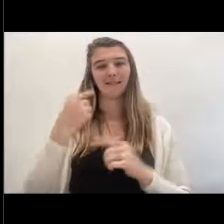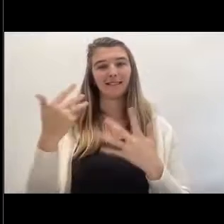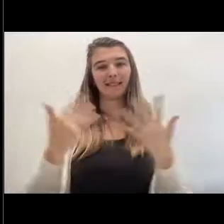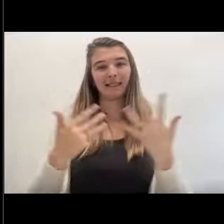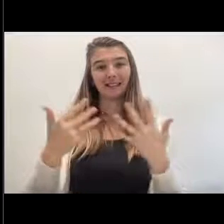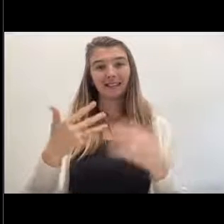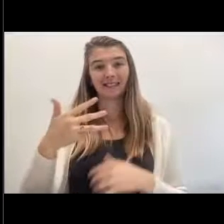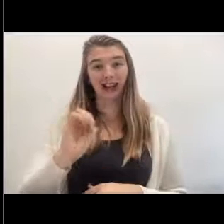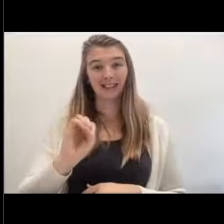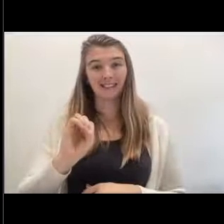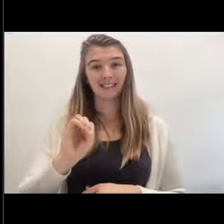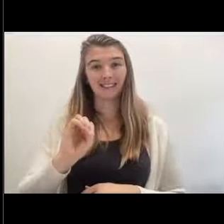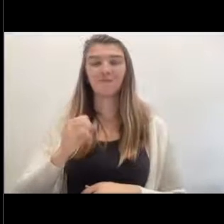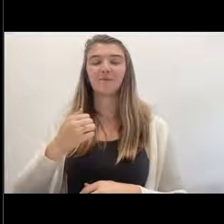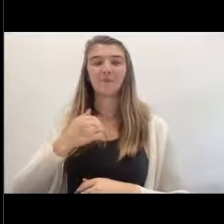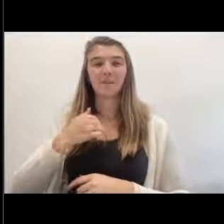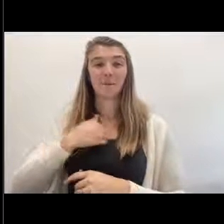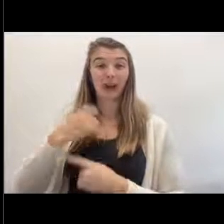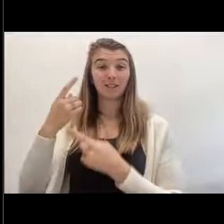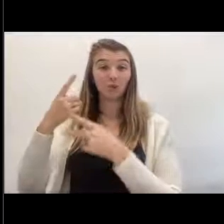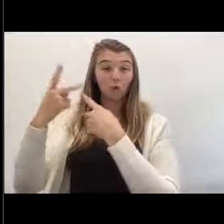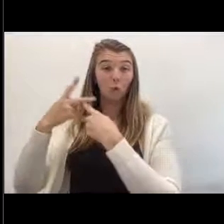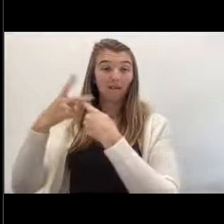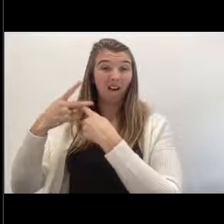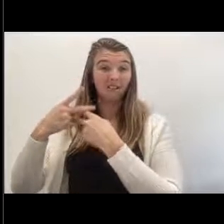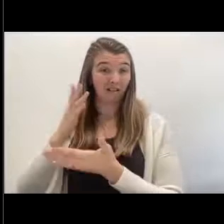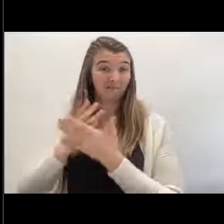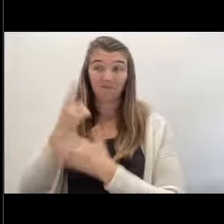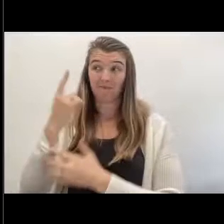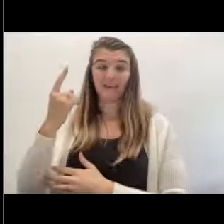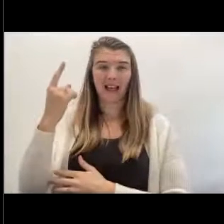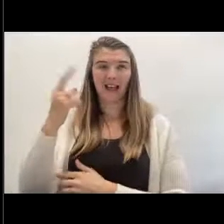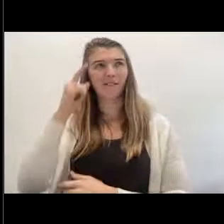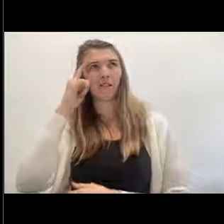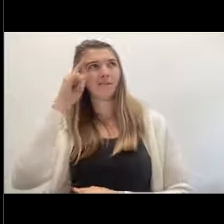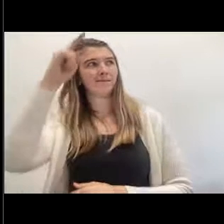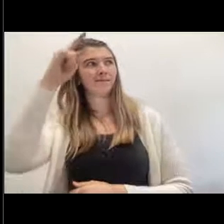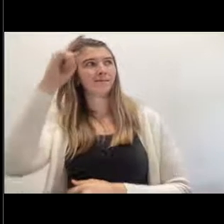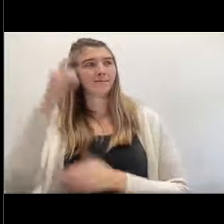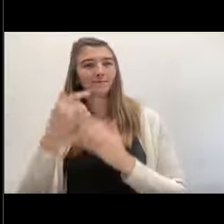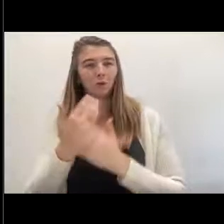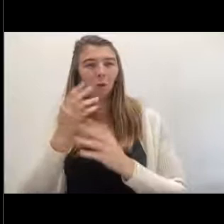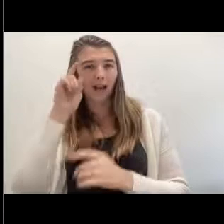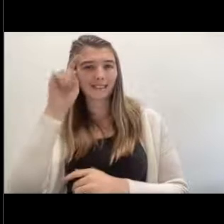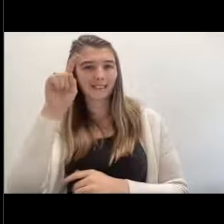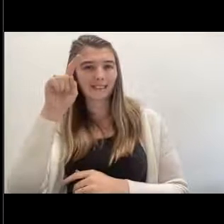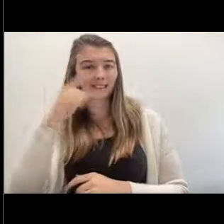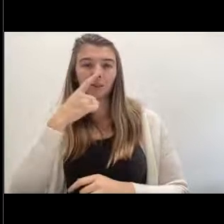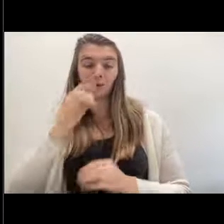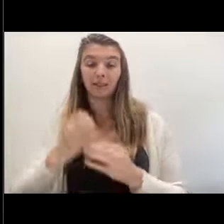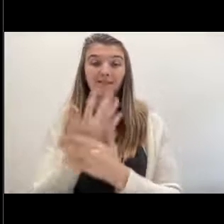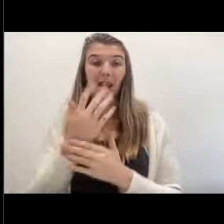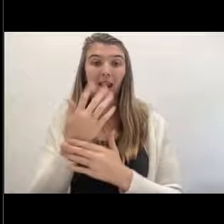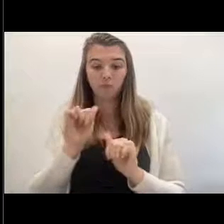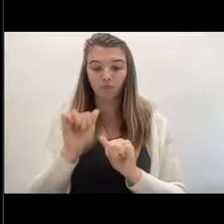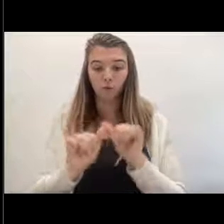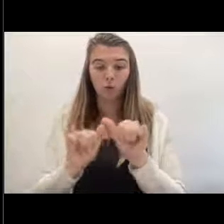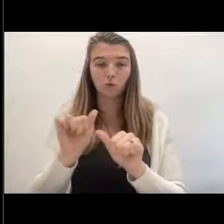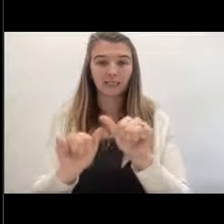while I was doing my postdoc, came up with an idea to develop a bioprocess in which he would